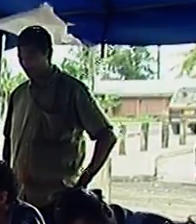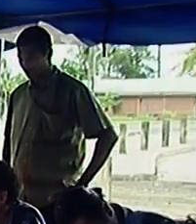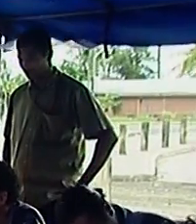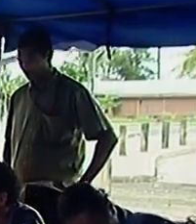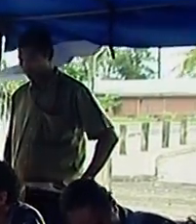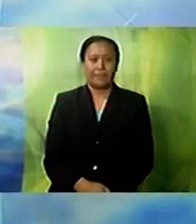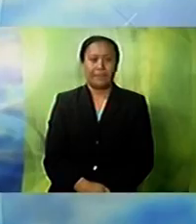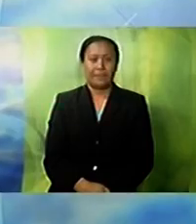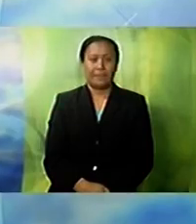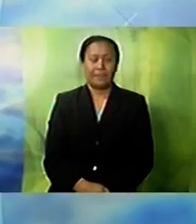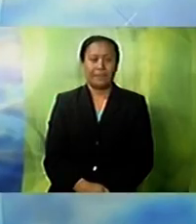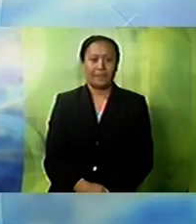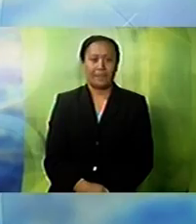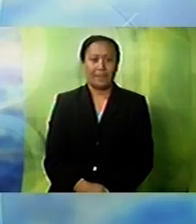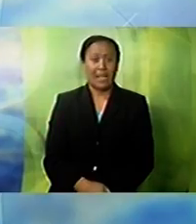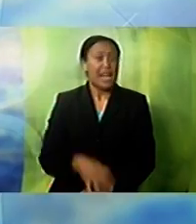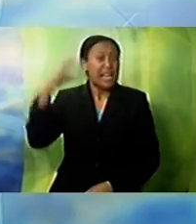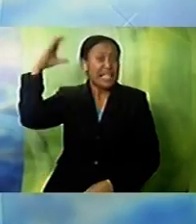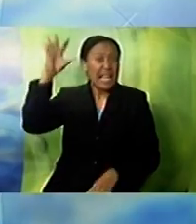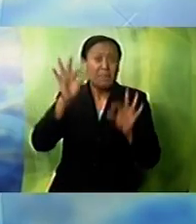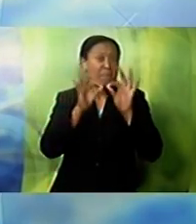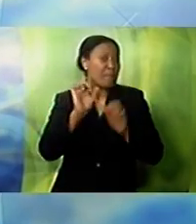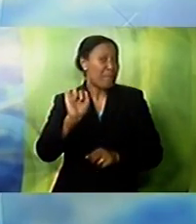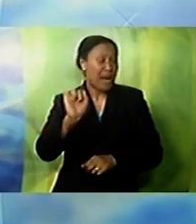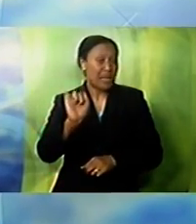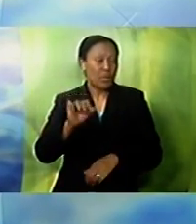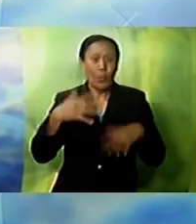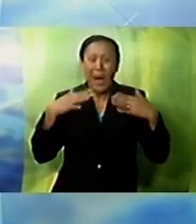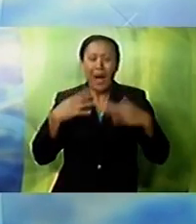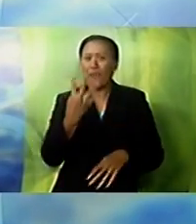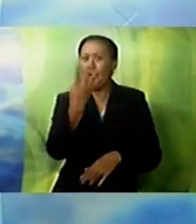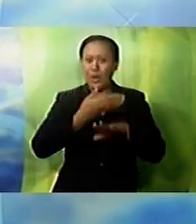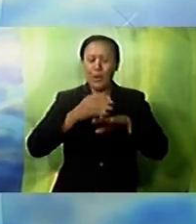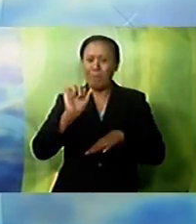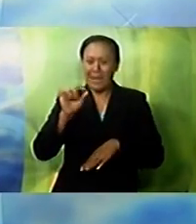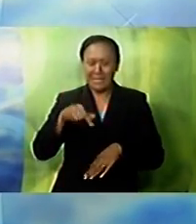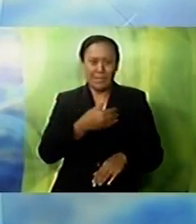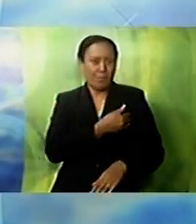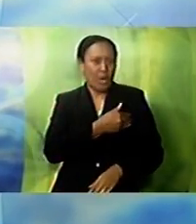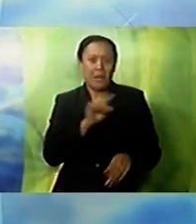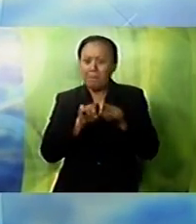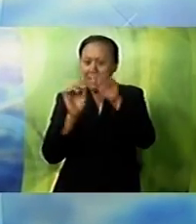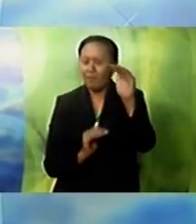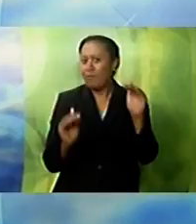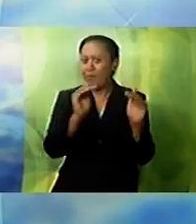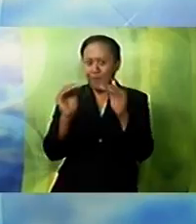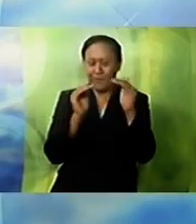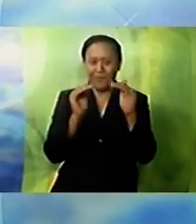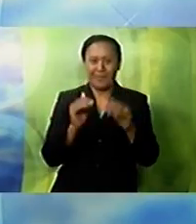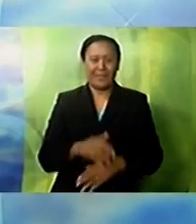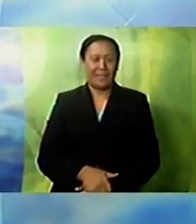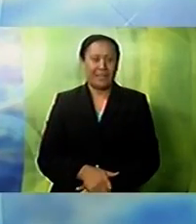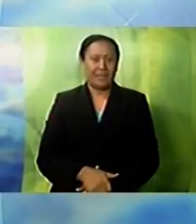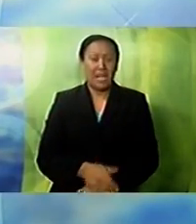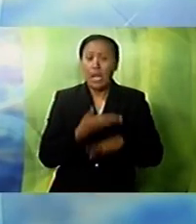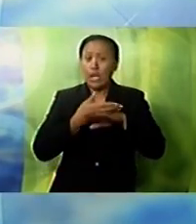models. Sunbeam Transport Limited unveiled 4 new buses this morning that raises standards of bus travelling comfort. The